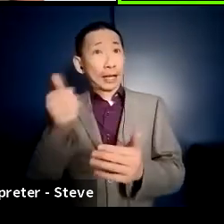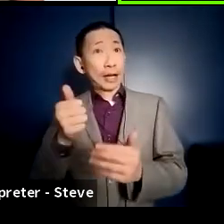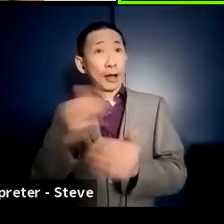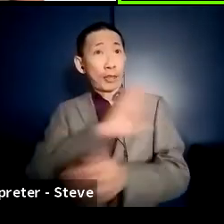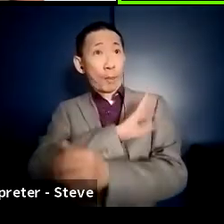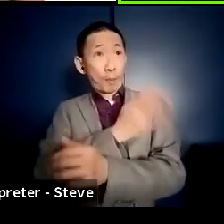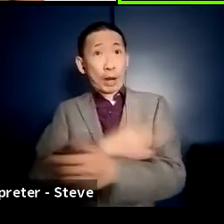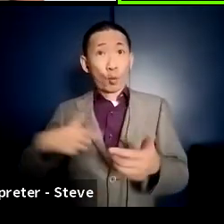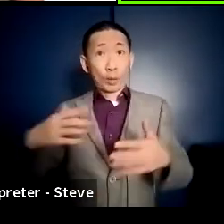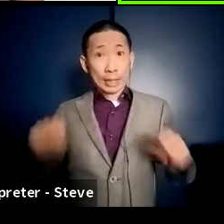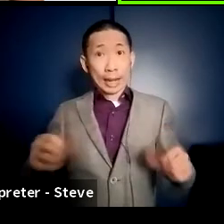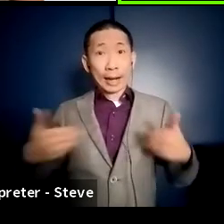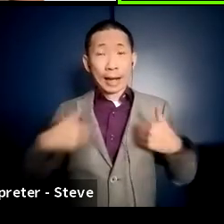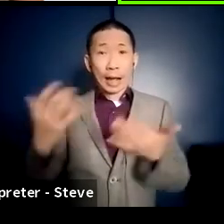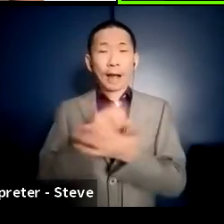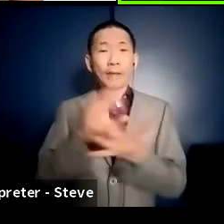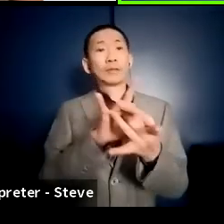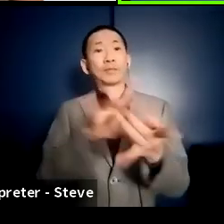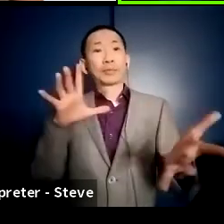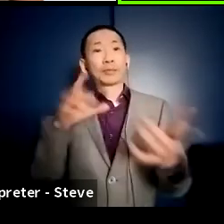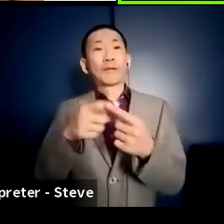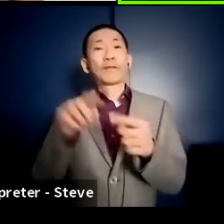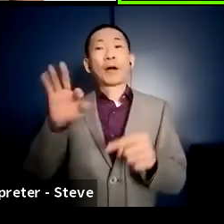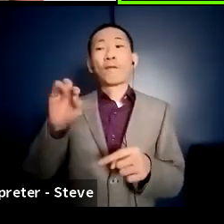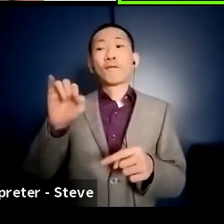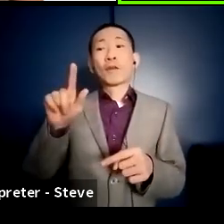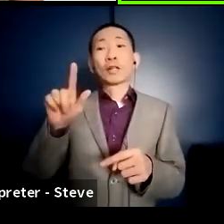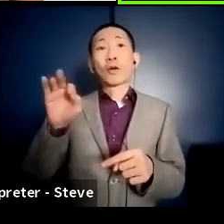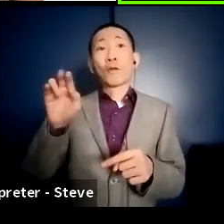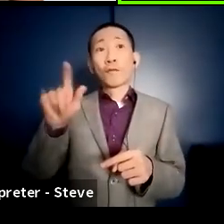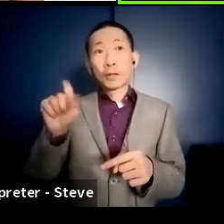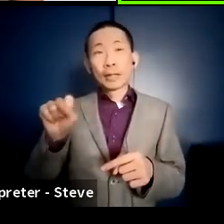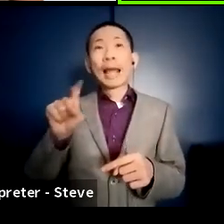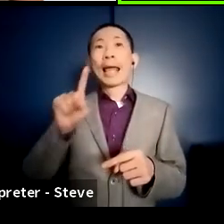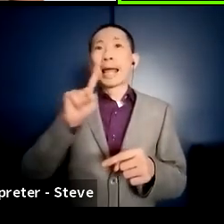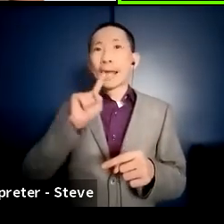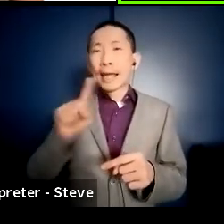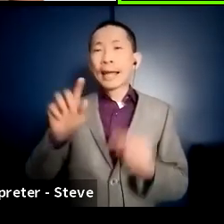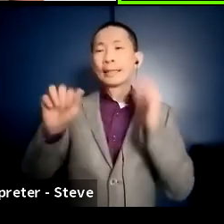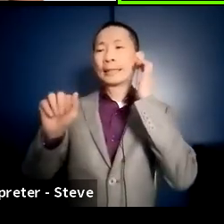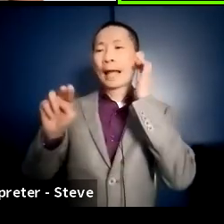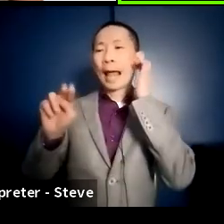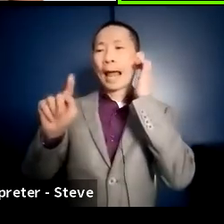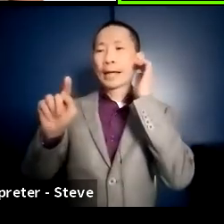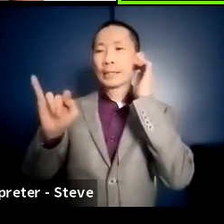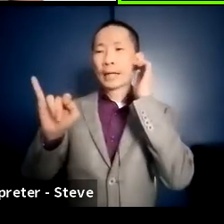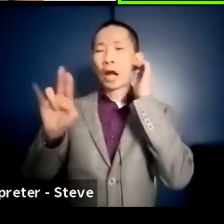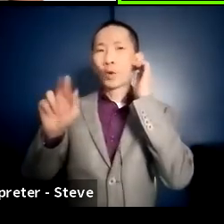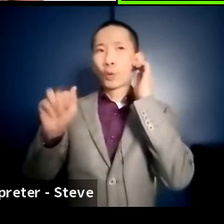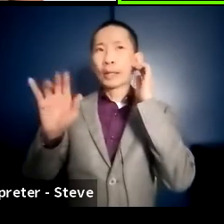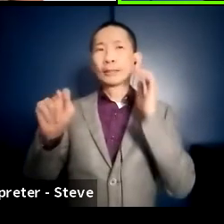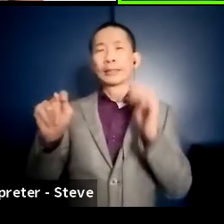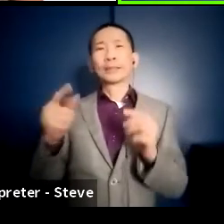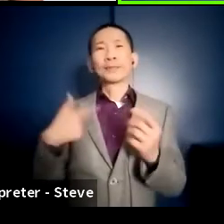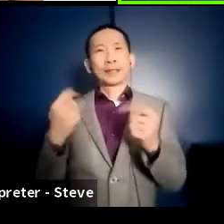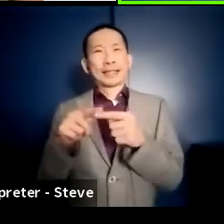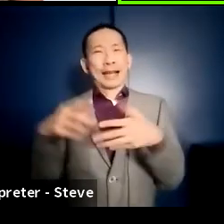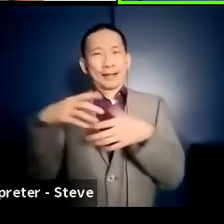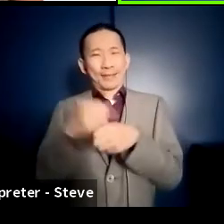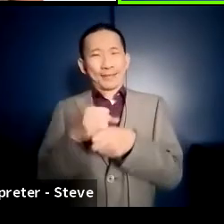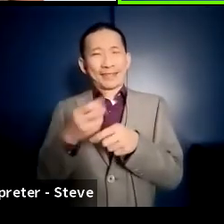that divesting from fossil fuels is anti-racist. Now, first and foremost, I'll try to be as brief as